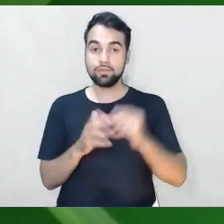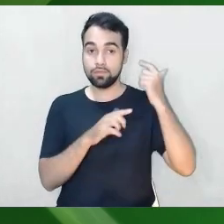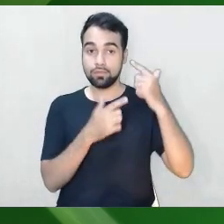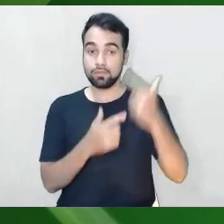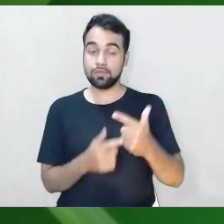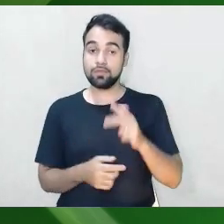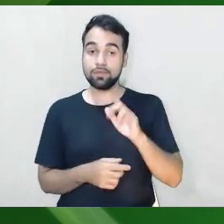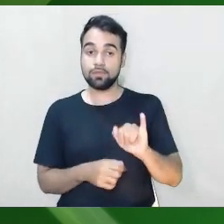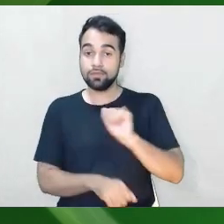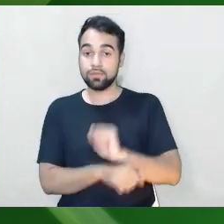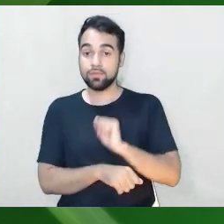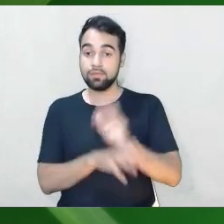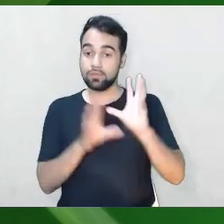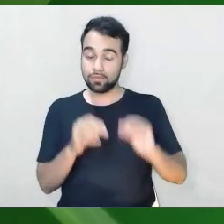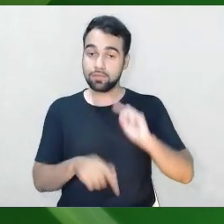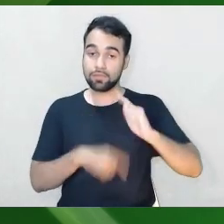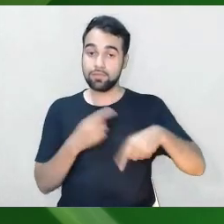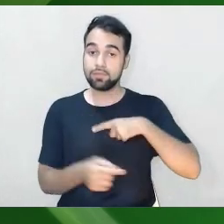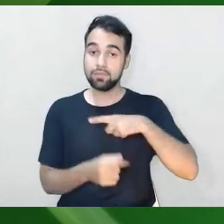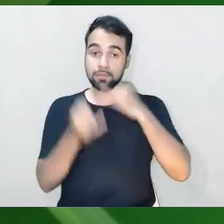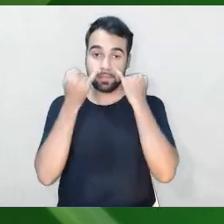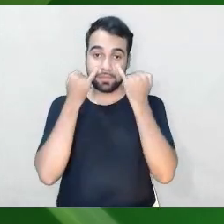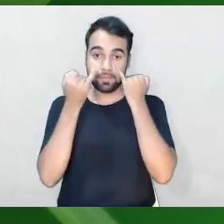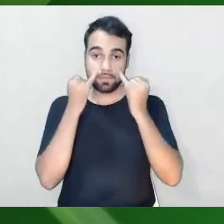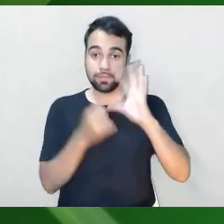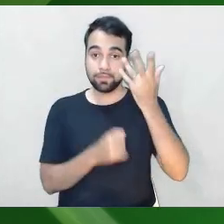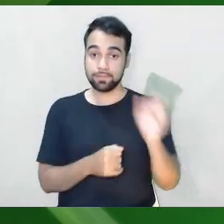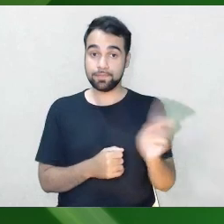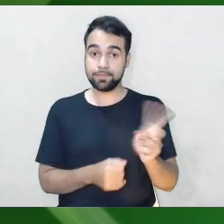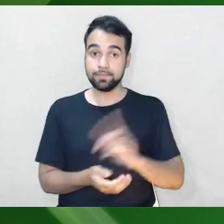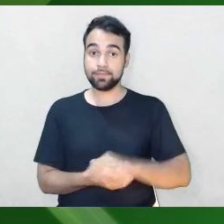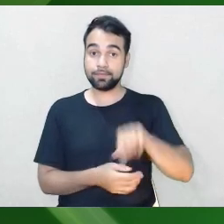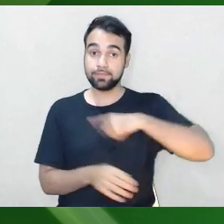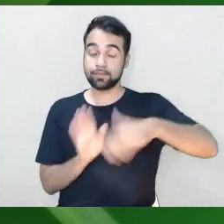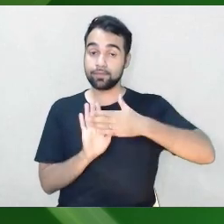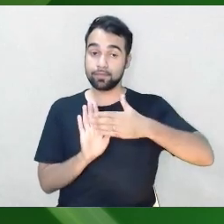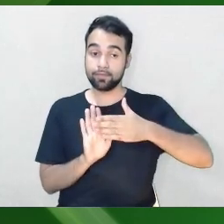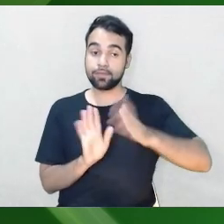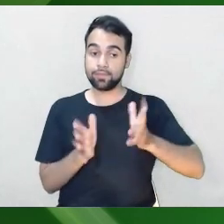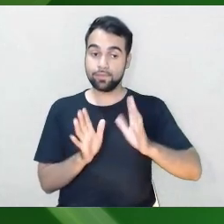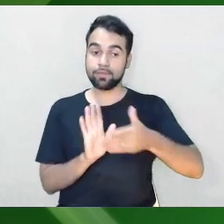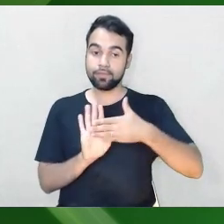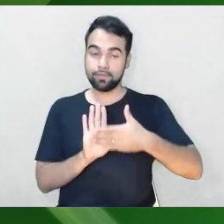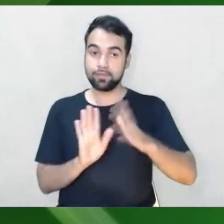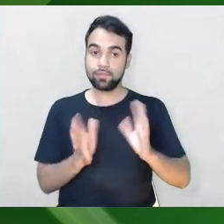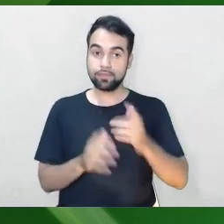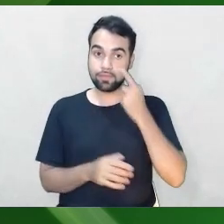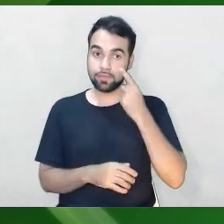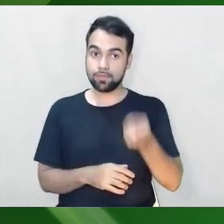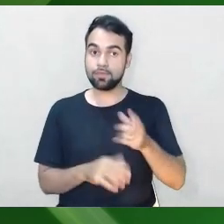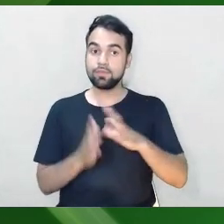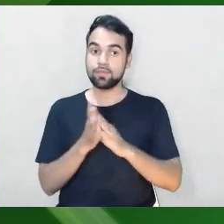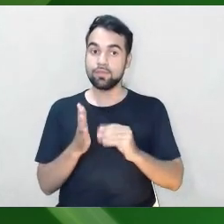more reactive. We wait for the crash and then kick in. Not in this case. It is a